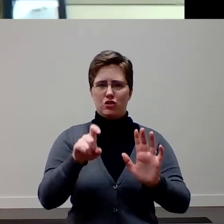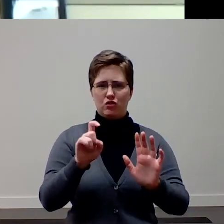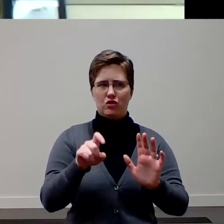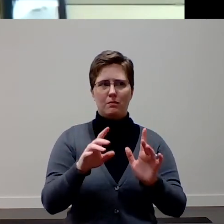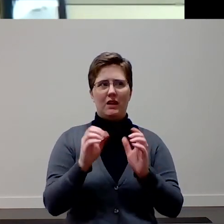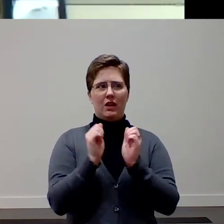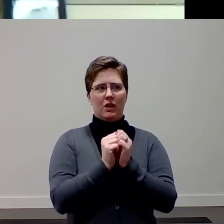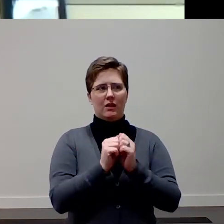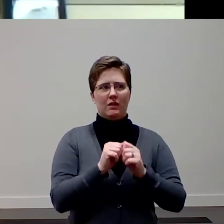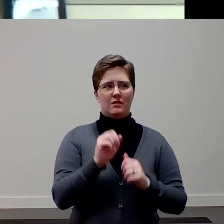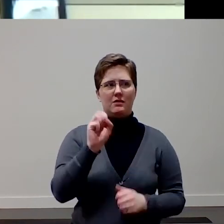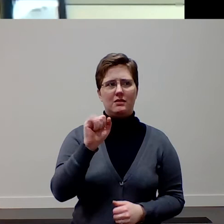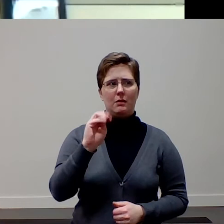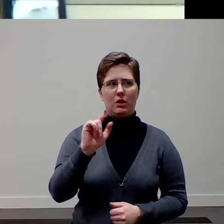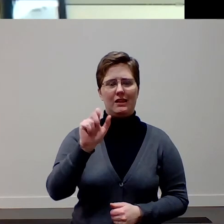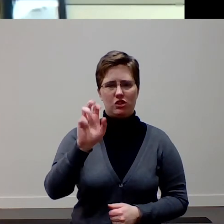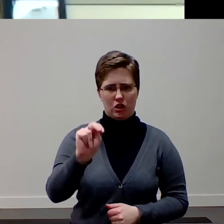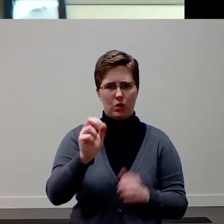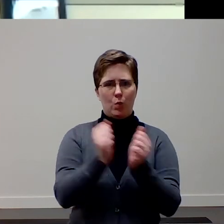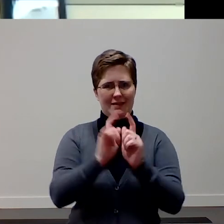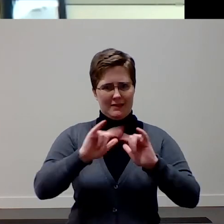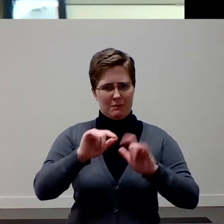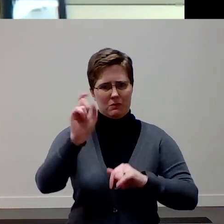Well, they'll have to put their cameras on so we can hear her vote.